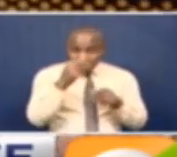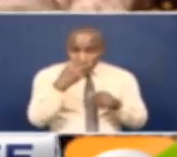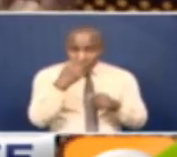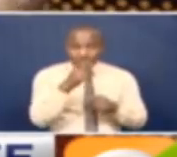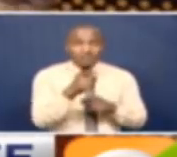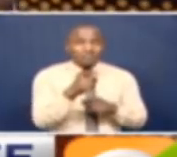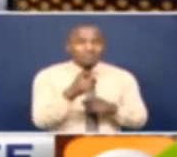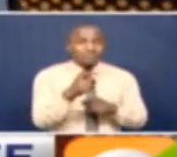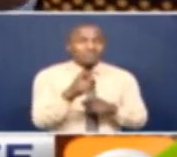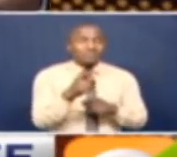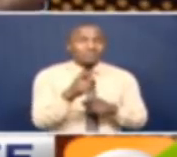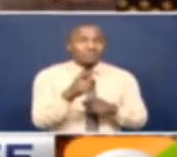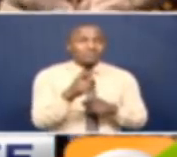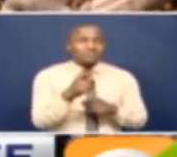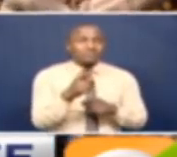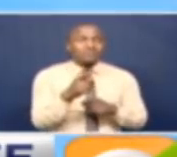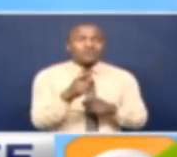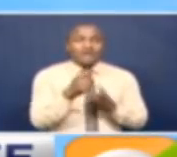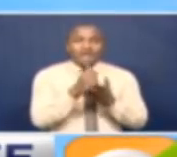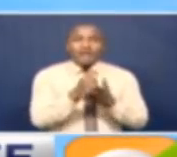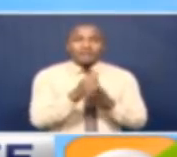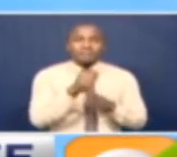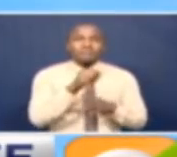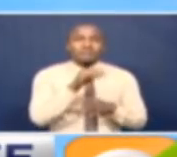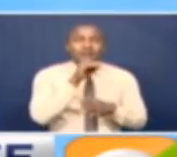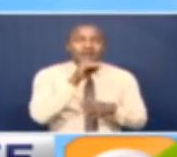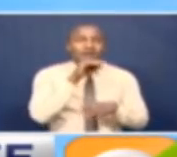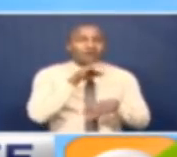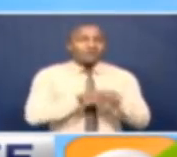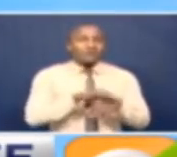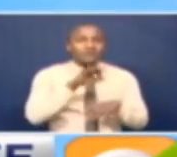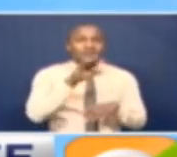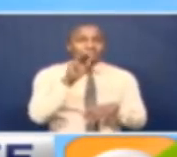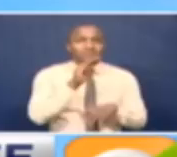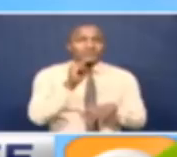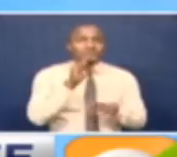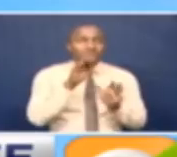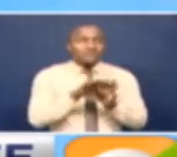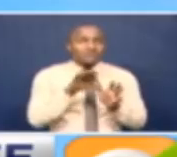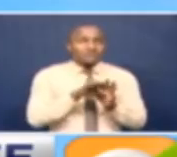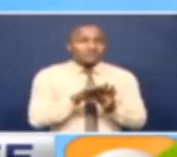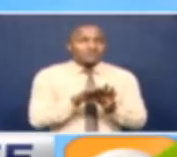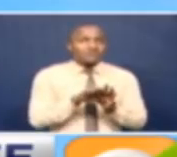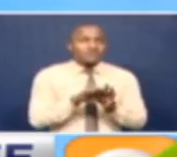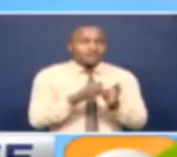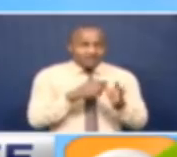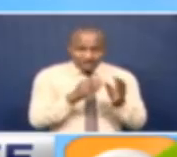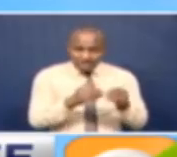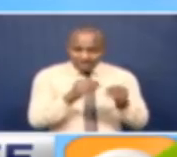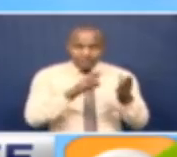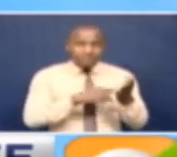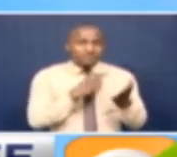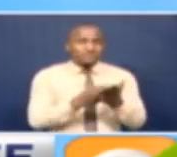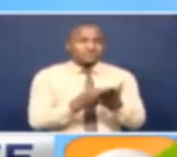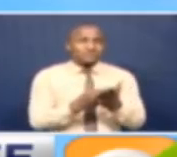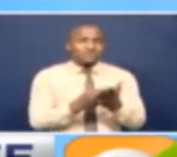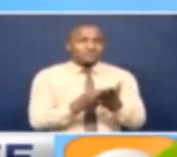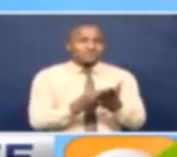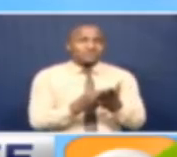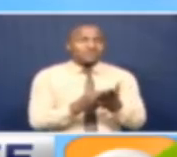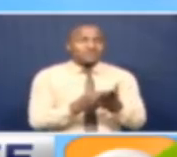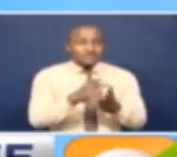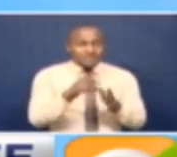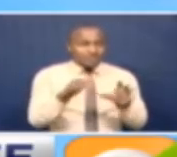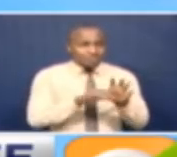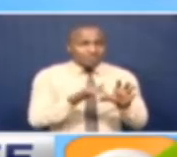he brought Raila 3 million votes. Let me just Raila 3 million votes. Mm. And brought him some resources. Yeah. He was put on a billboard as a Pentagon member.